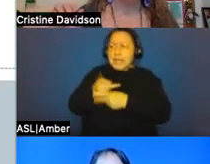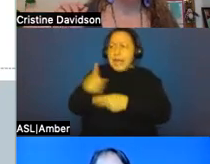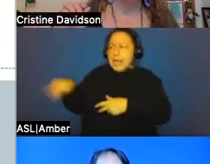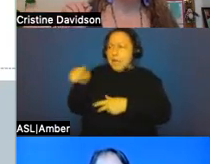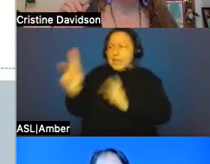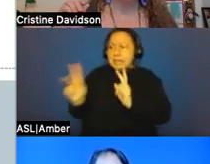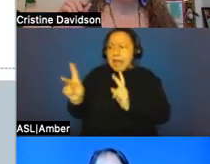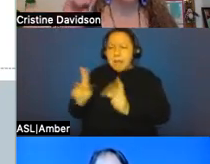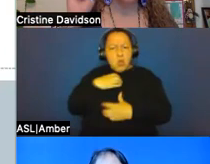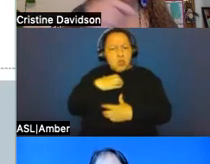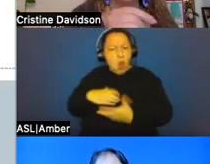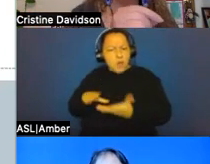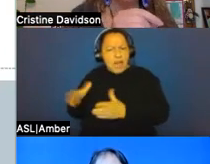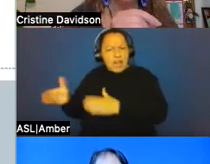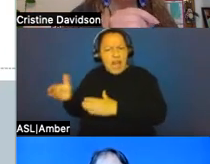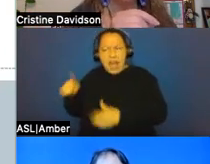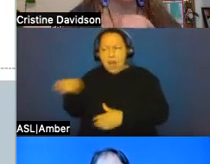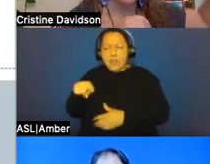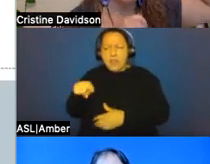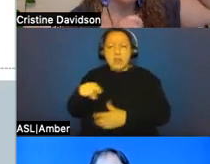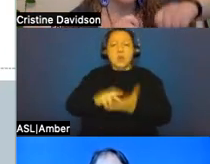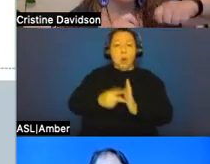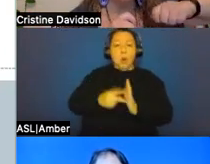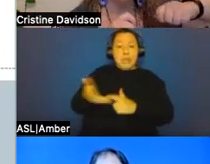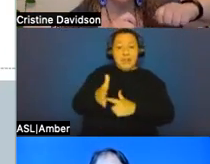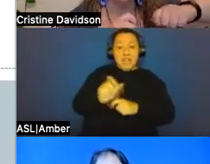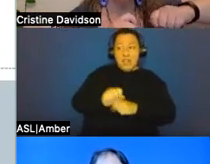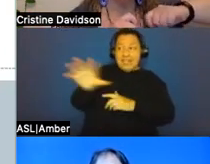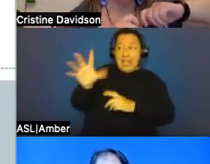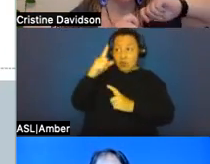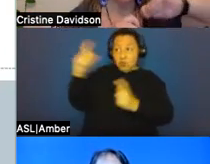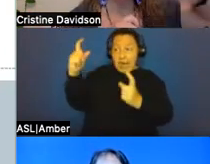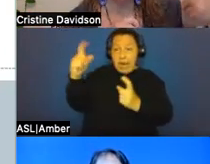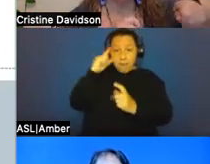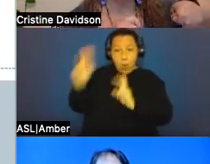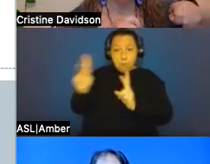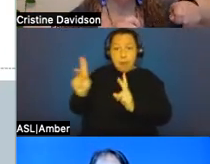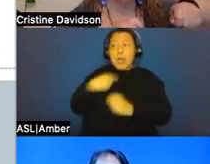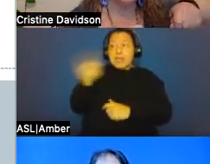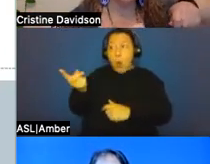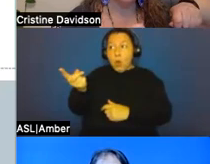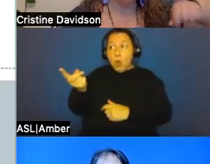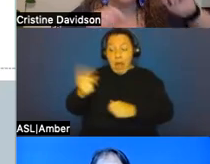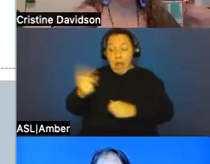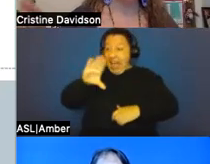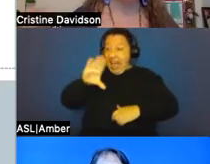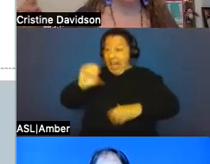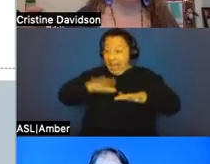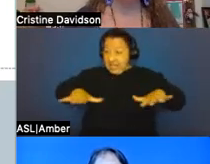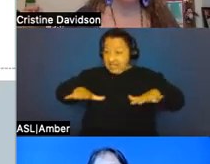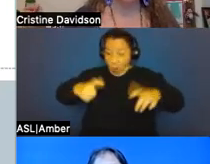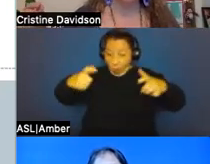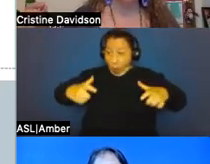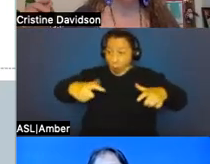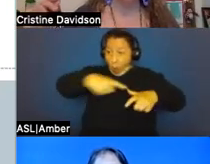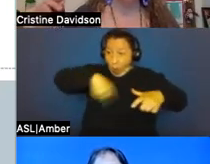suckerfish sent a dream to the people to say, if you cut a hole in the ice, you can catch us so you can eat. That's